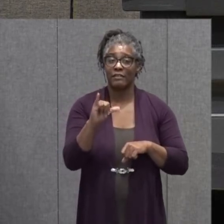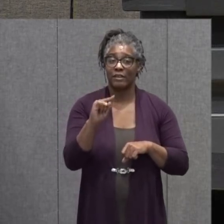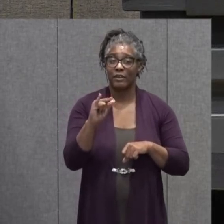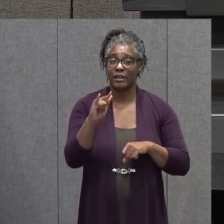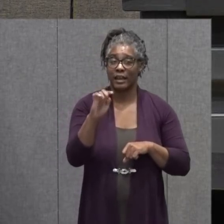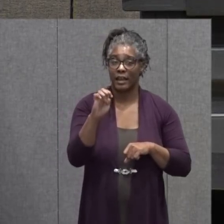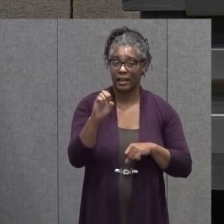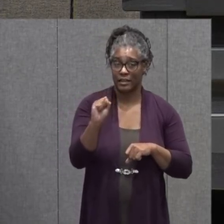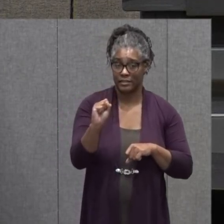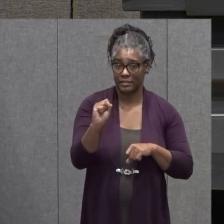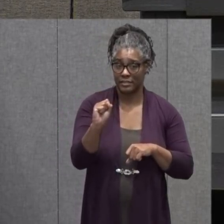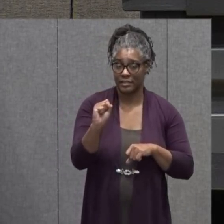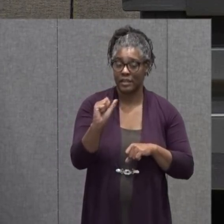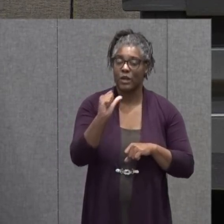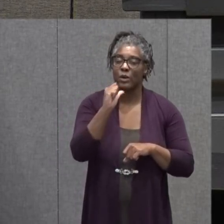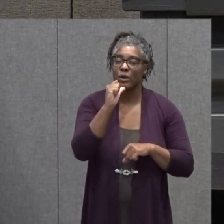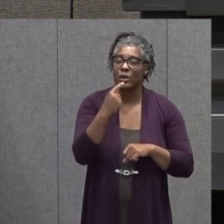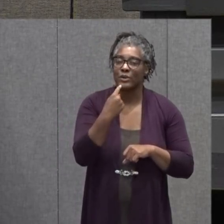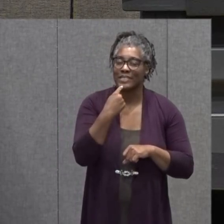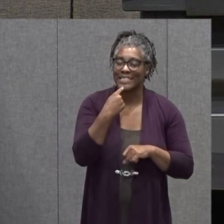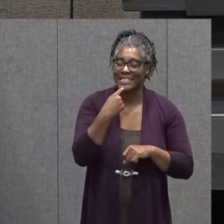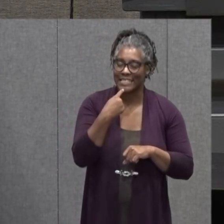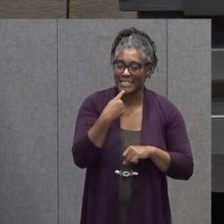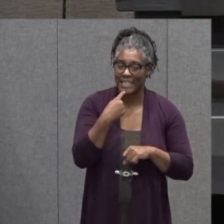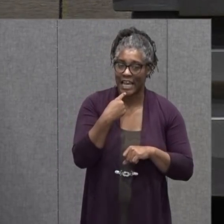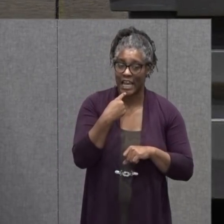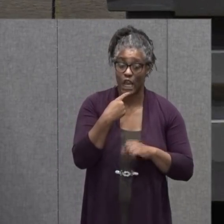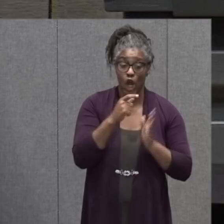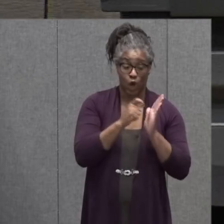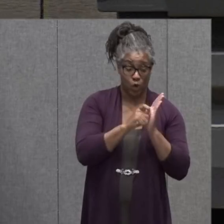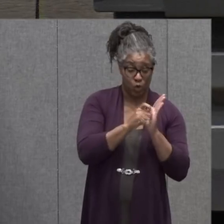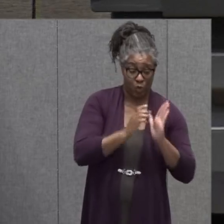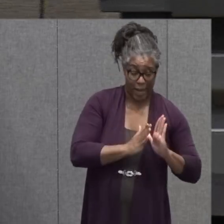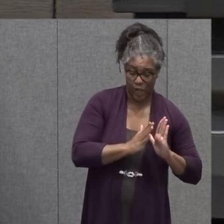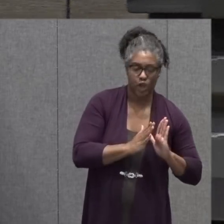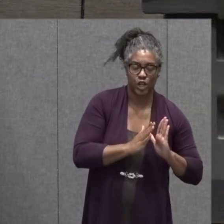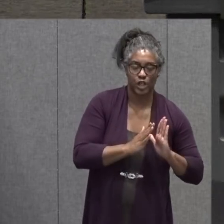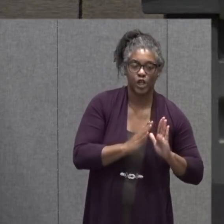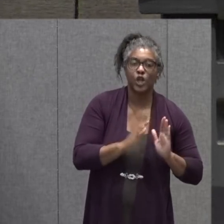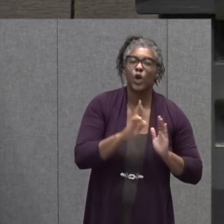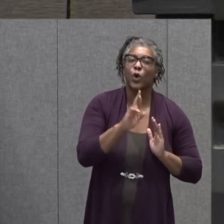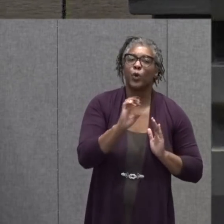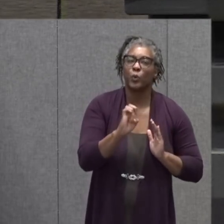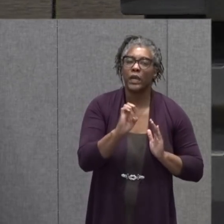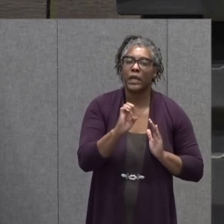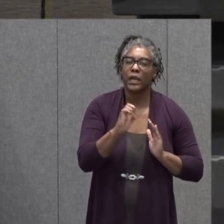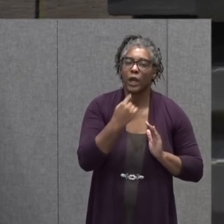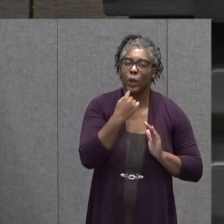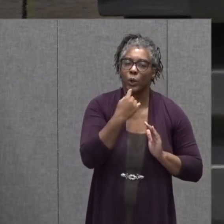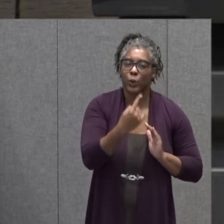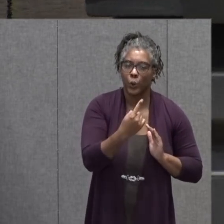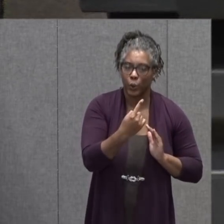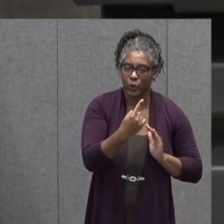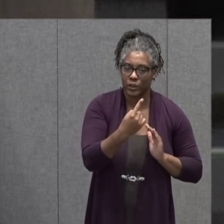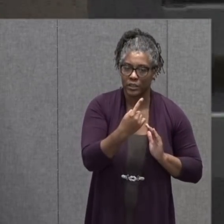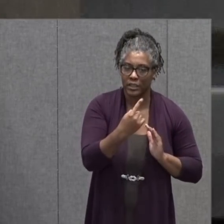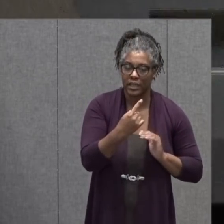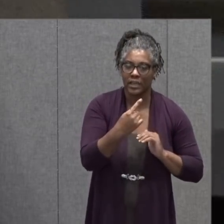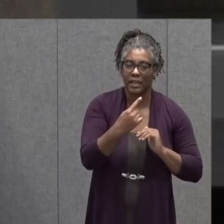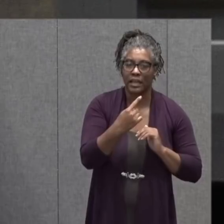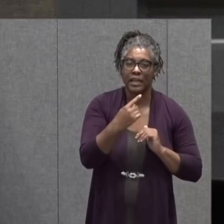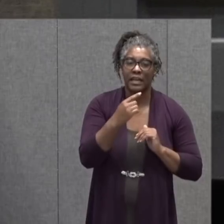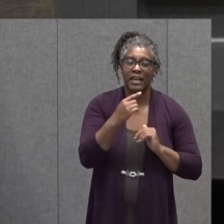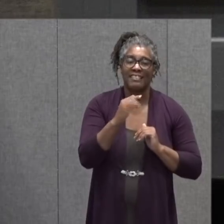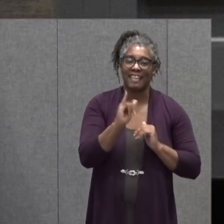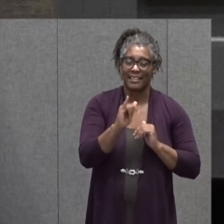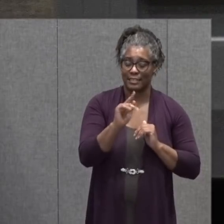instead of it saying written by, it will say retold. And this one is retold by Kath Jewett, meaning that it is a